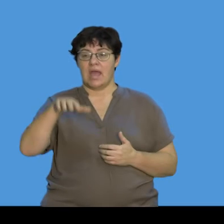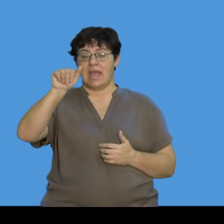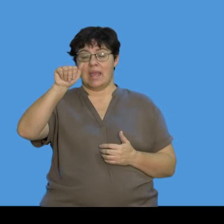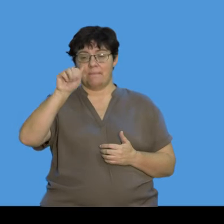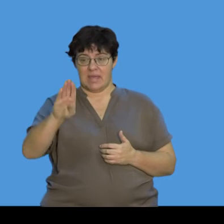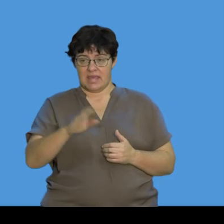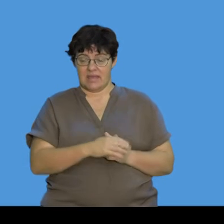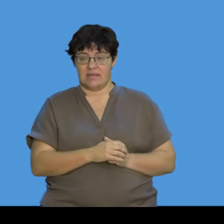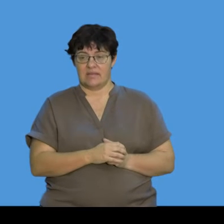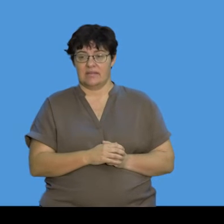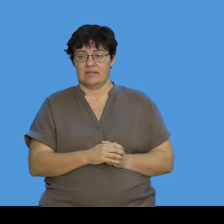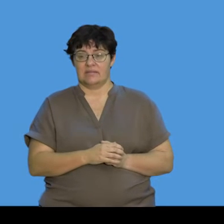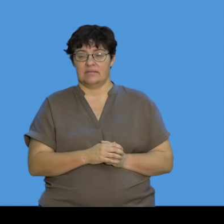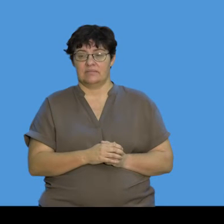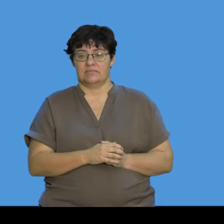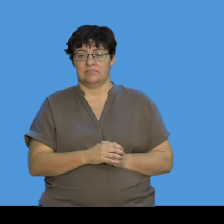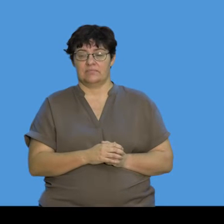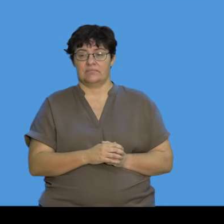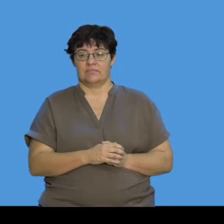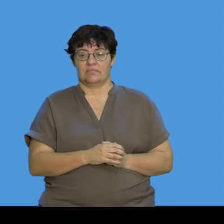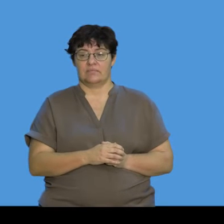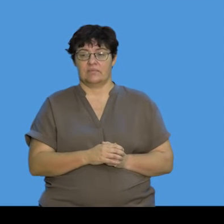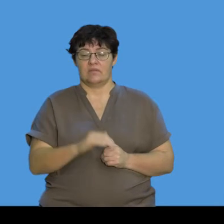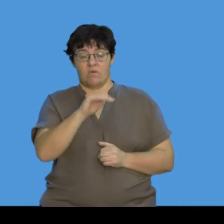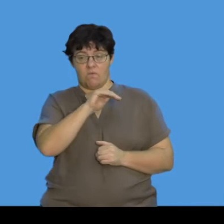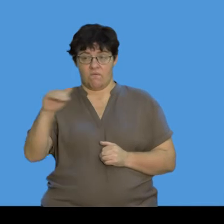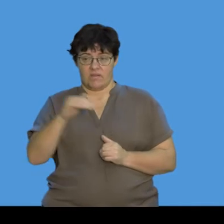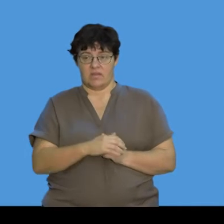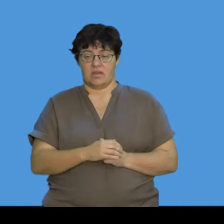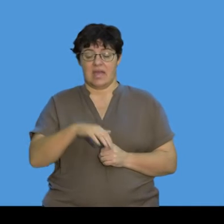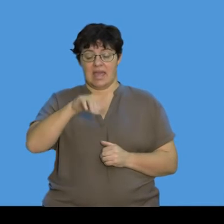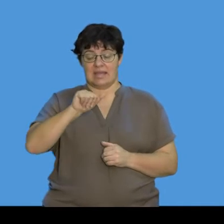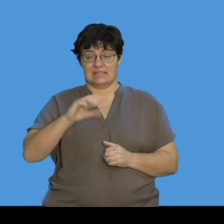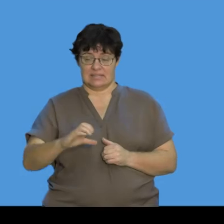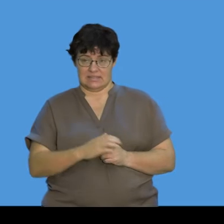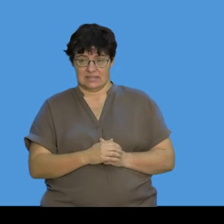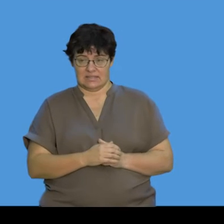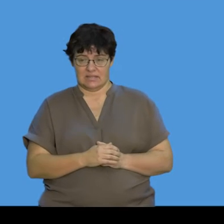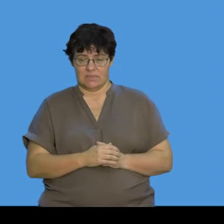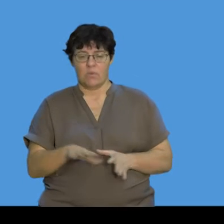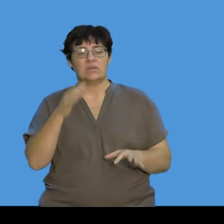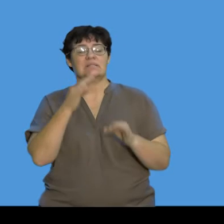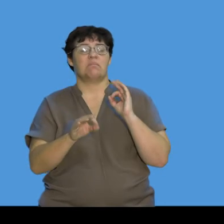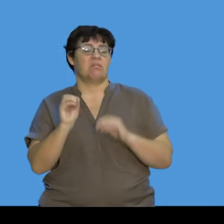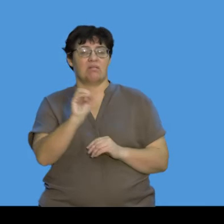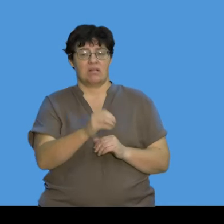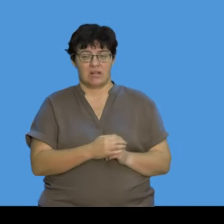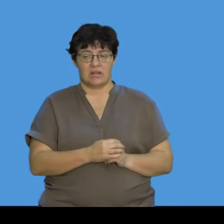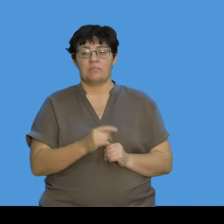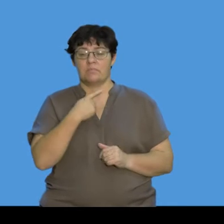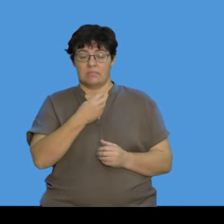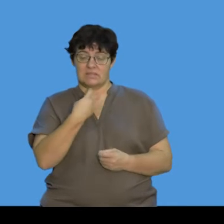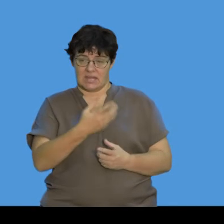So AB will be the hypotenuse side, so that's AB over AC. If I simplify